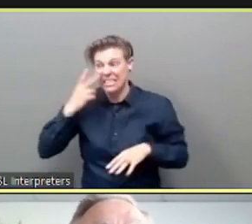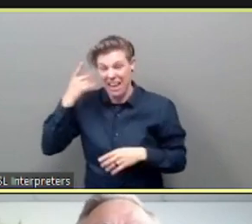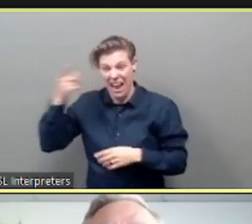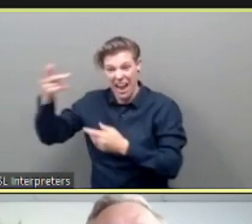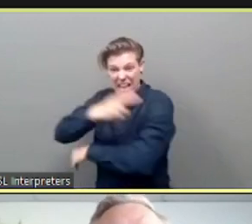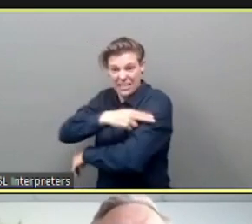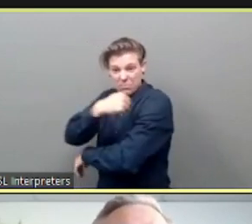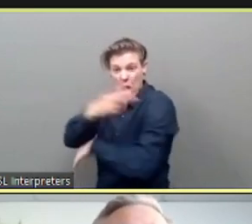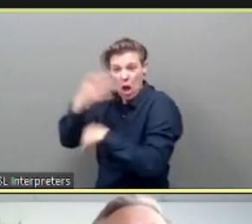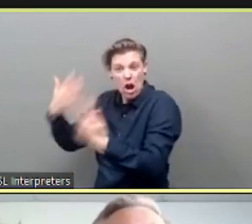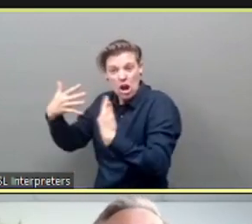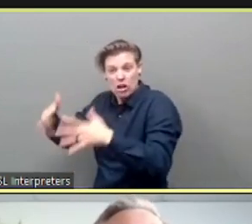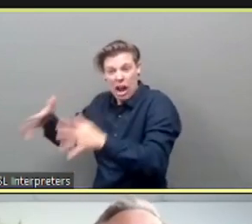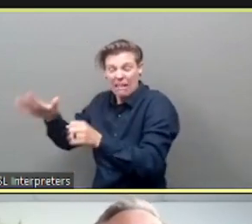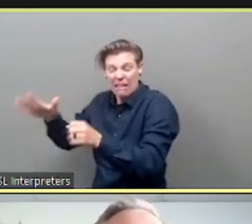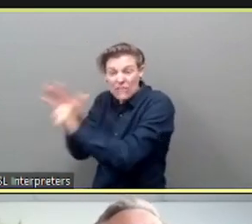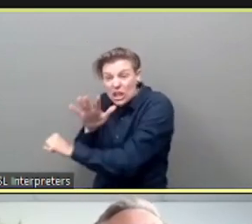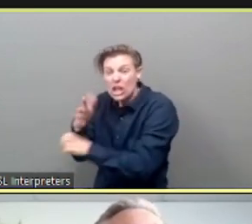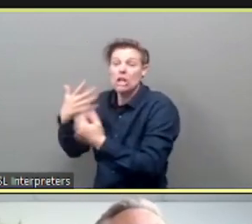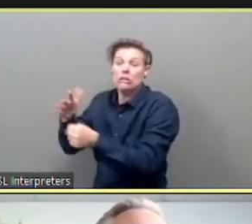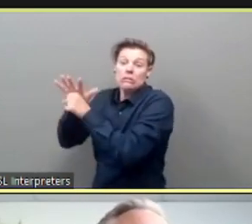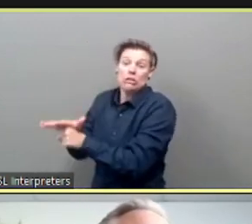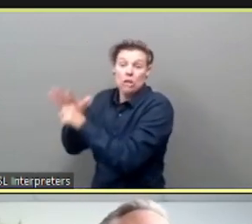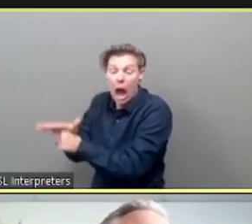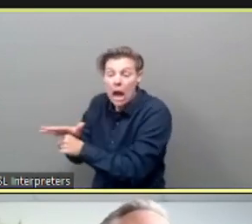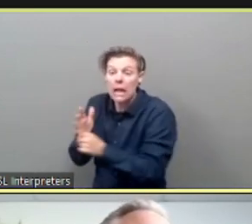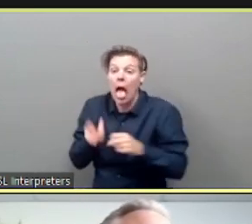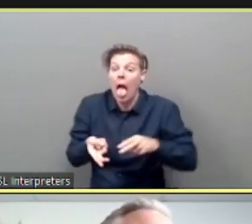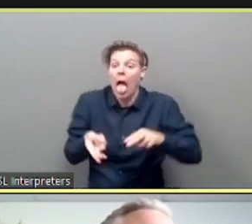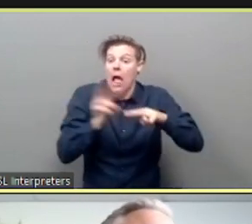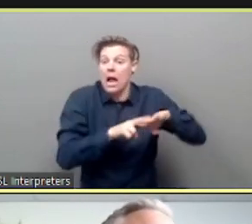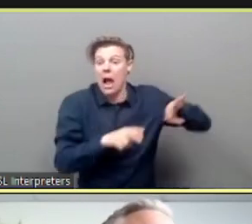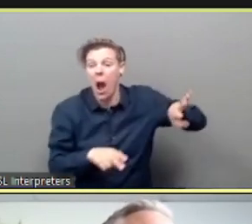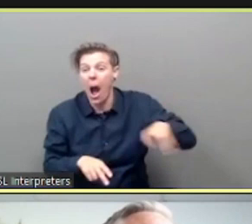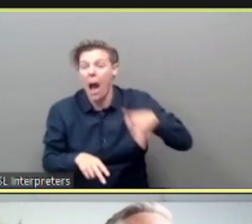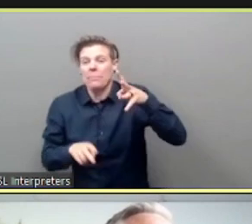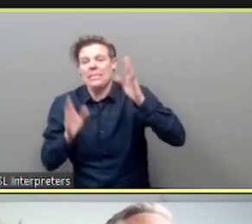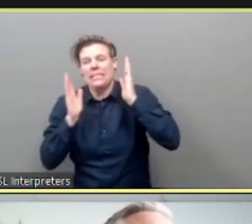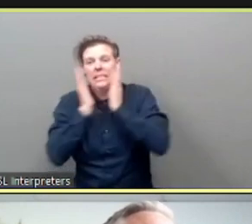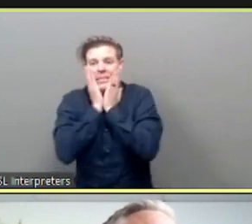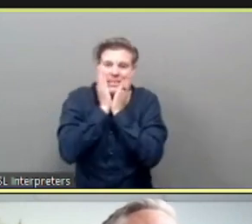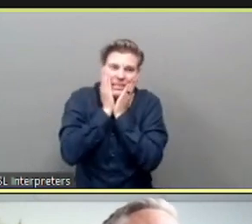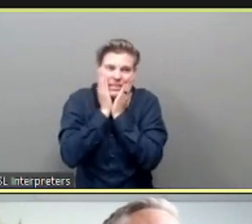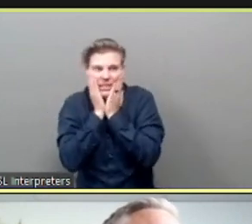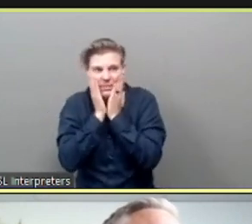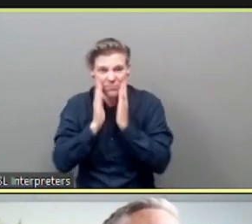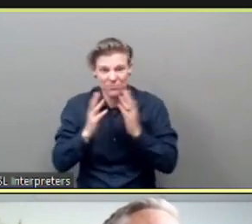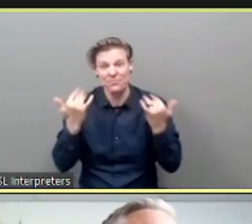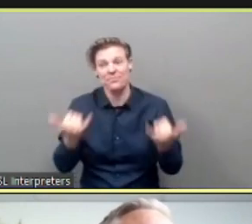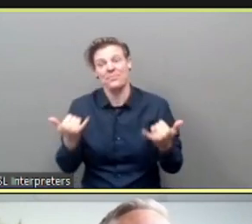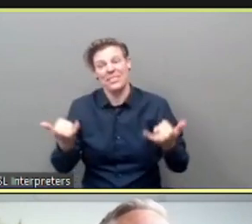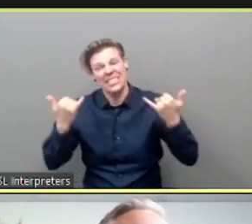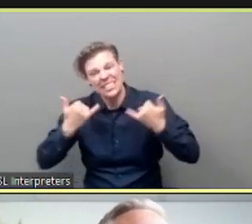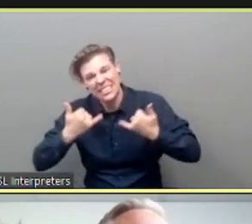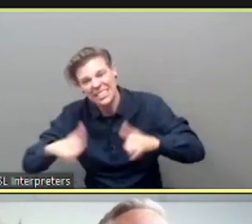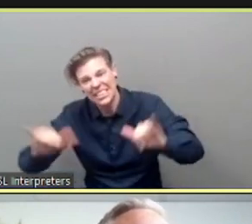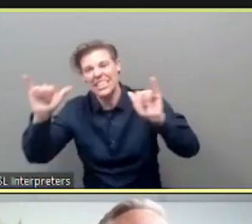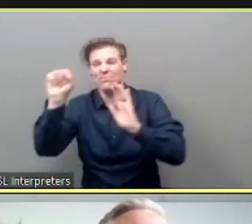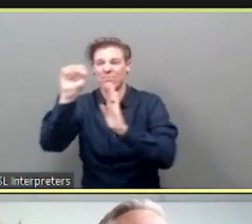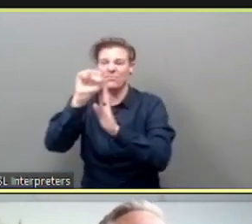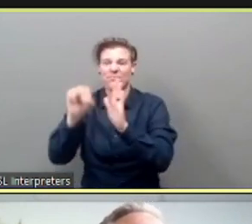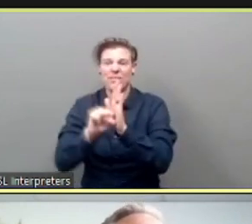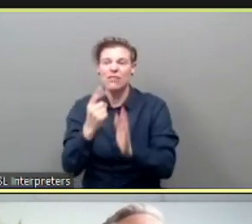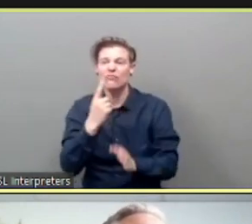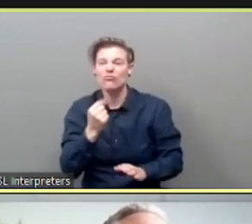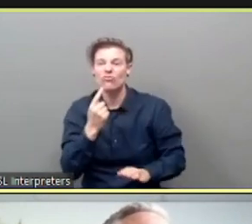Next slide, please. The whole state is pretty much red. We do have some low test positivity rates,